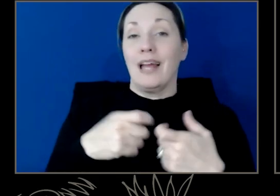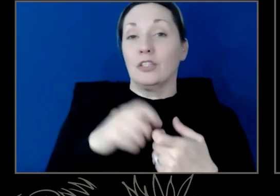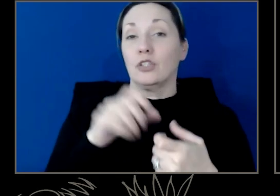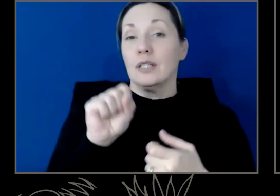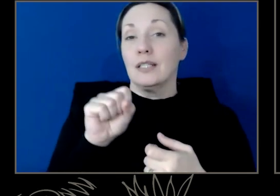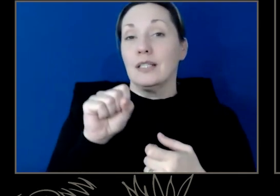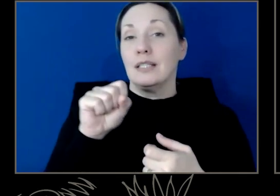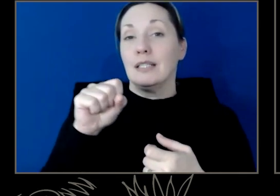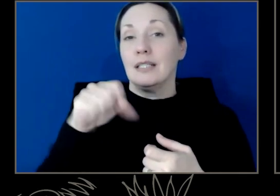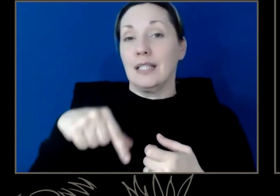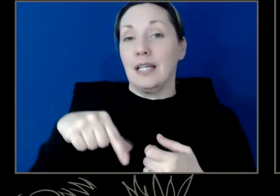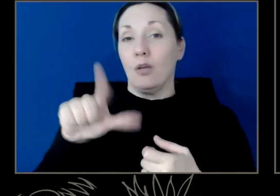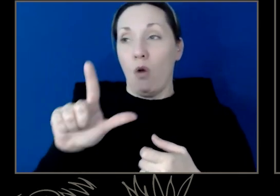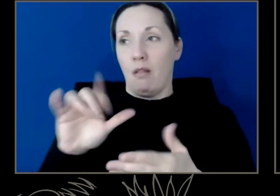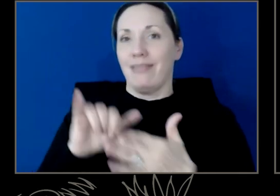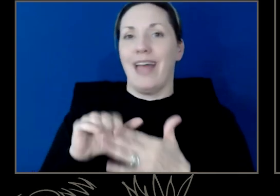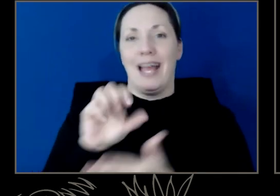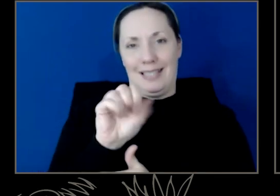engine, and